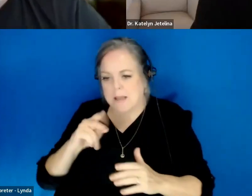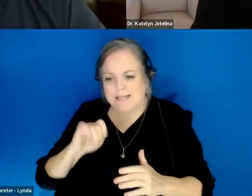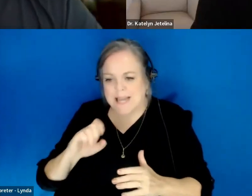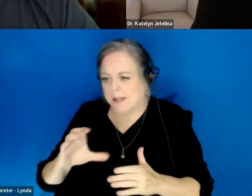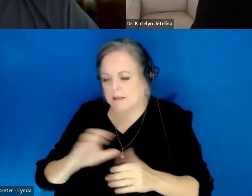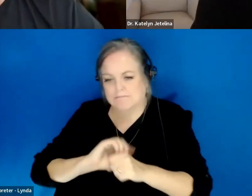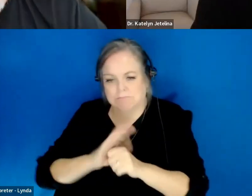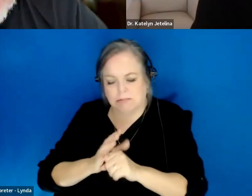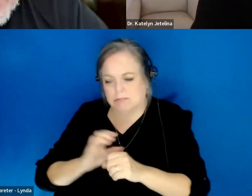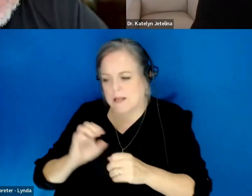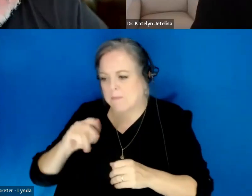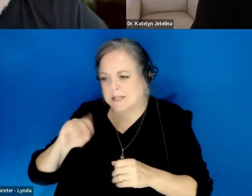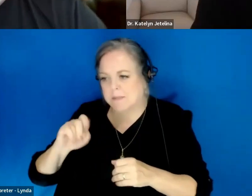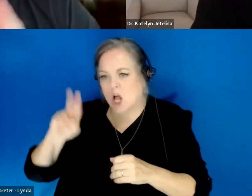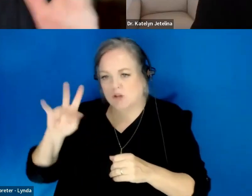you so much.